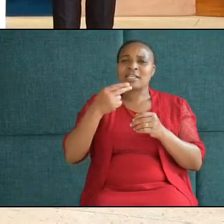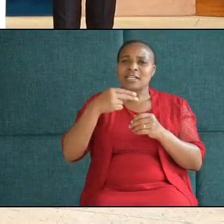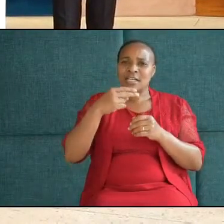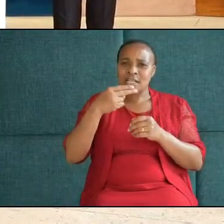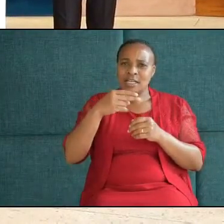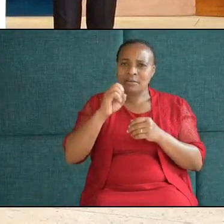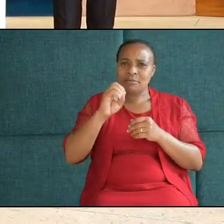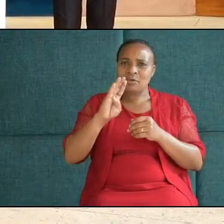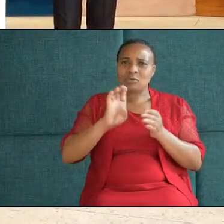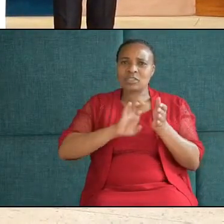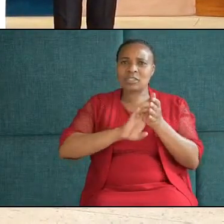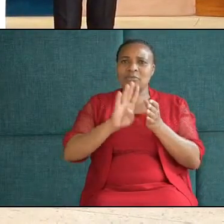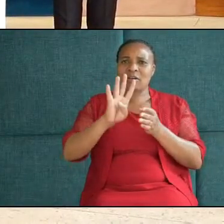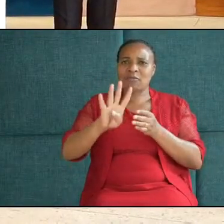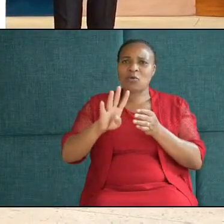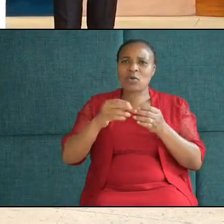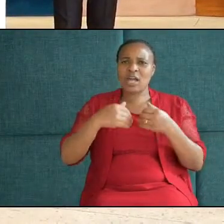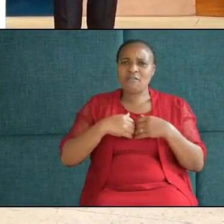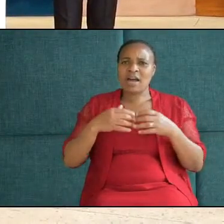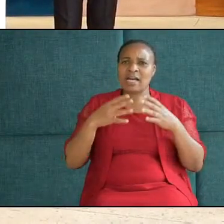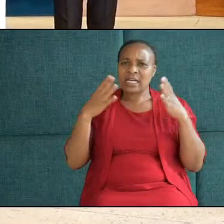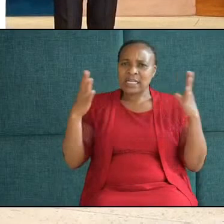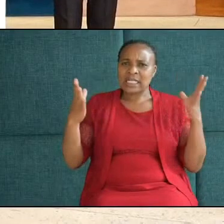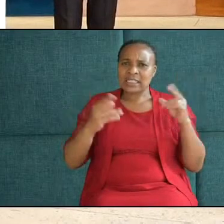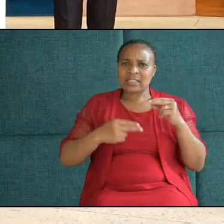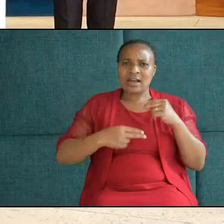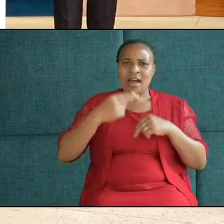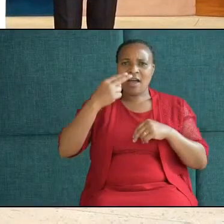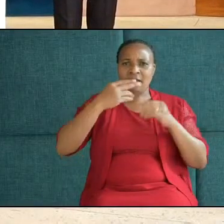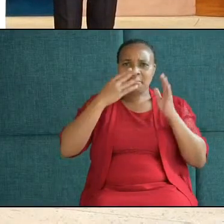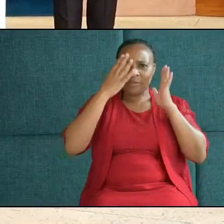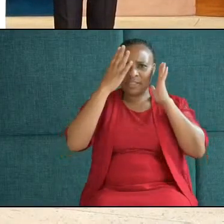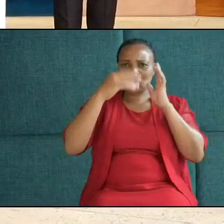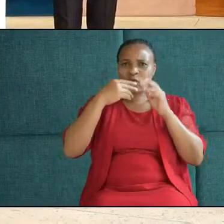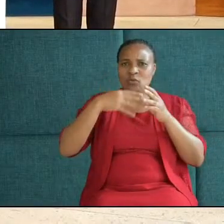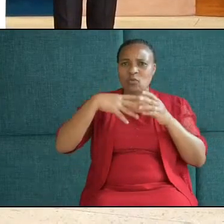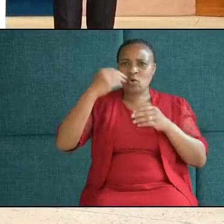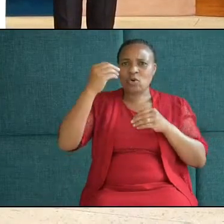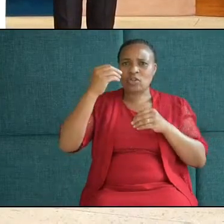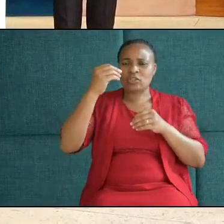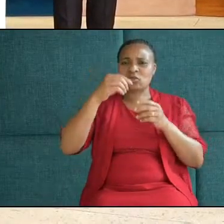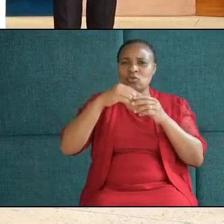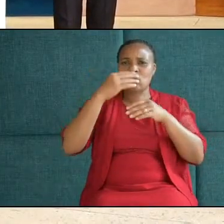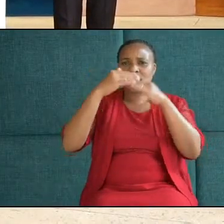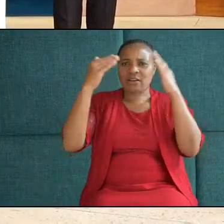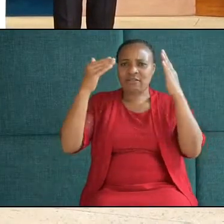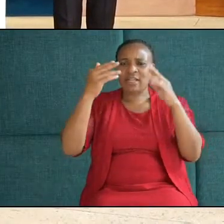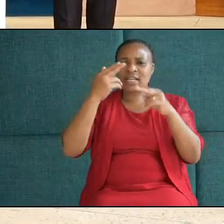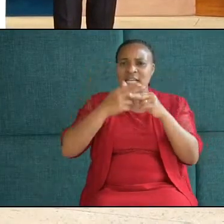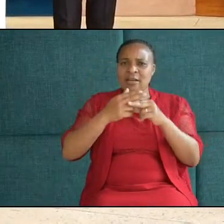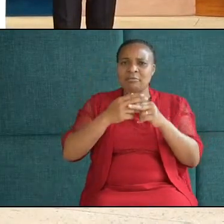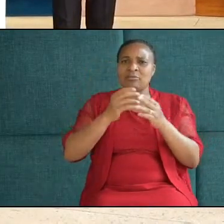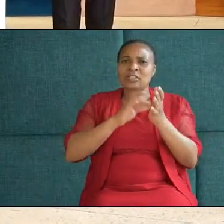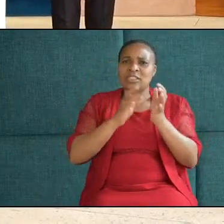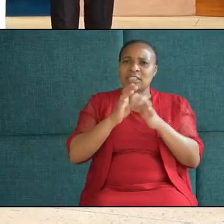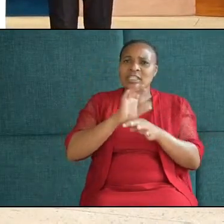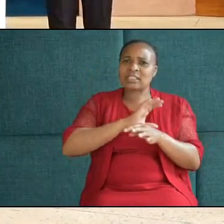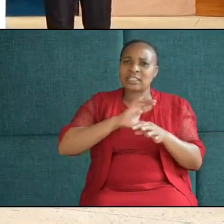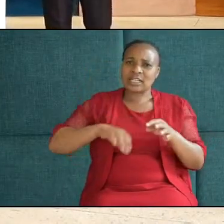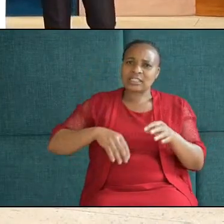we have a great high priest who has gone to heaven. His name is Jesus Christ, the Son of